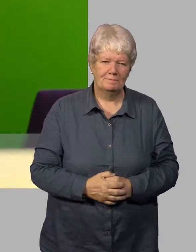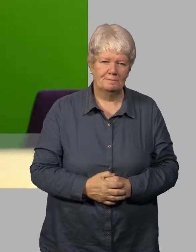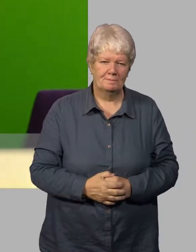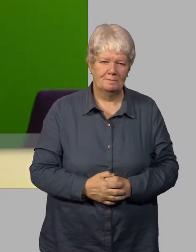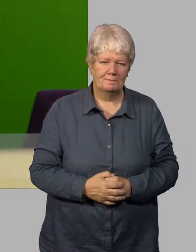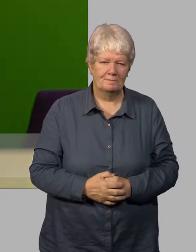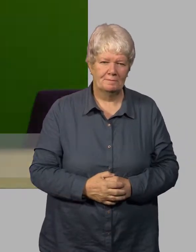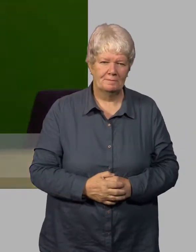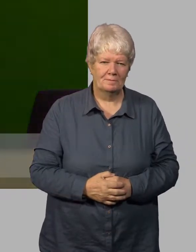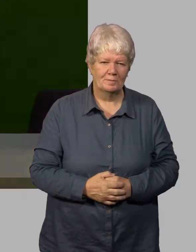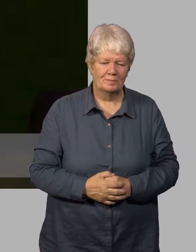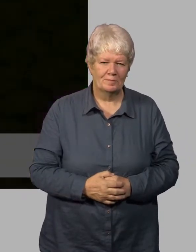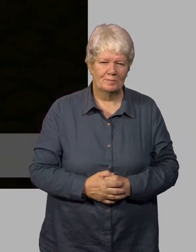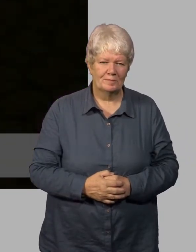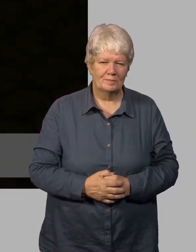hello@thalidomidetrust.org.